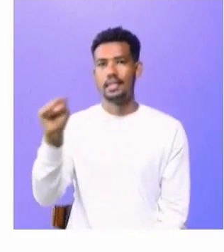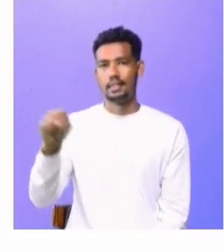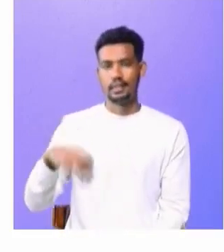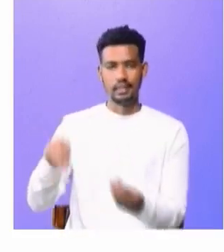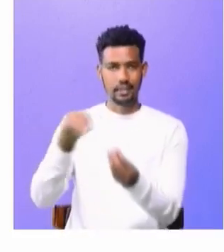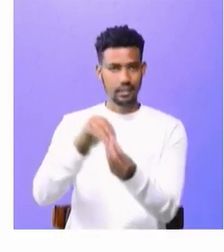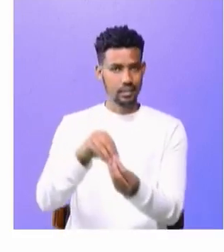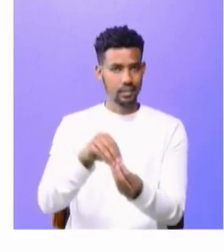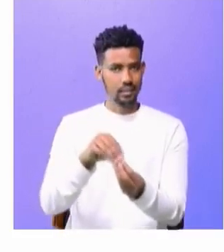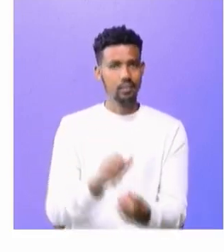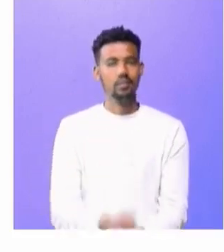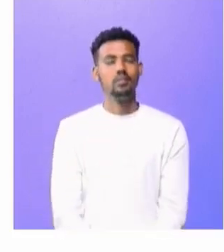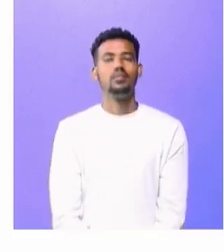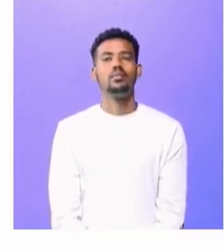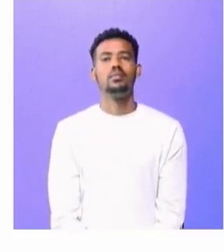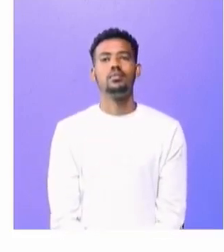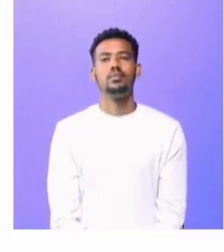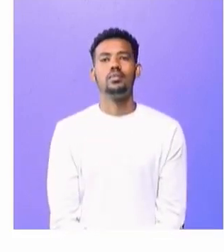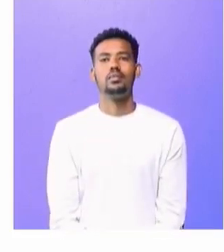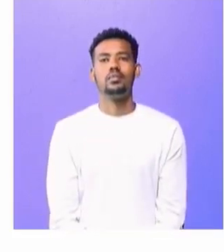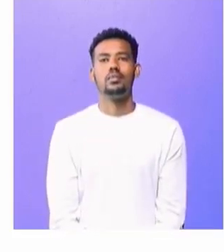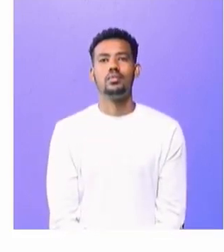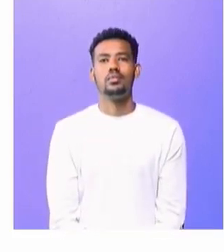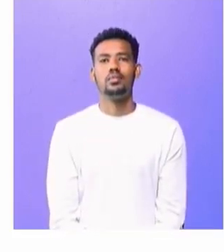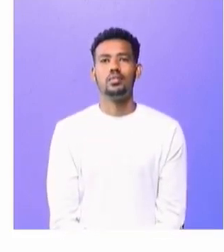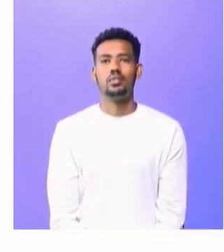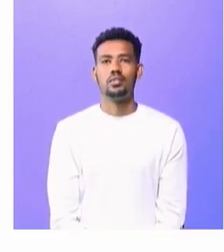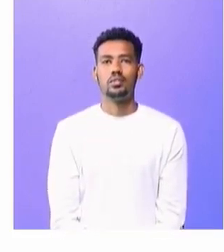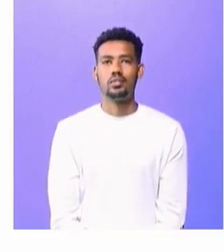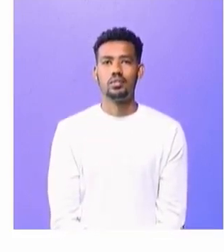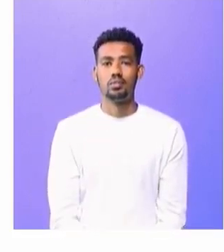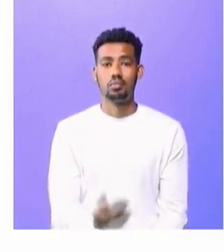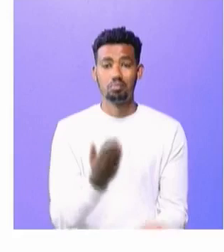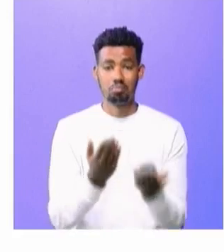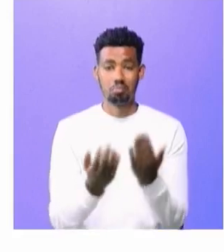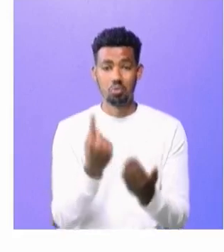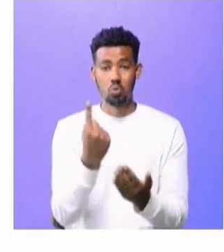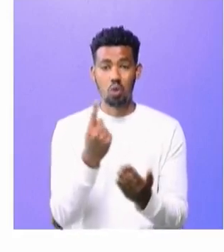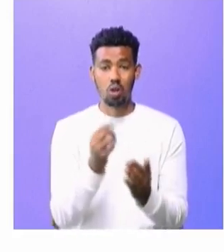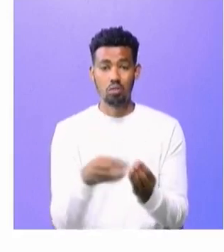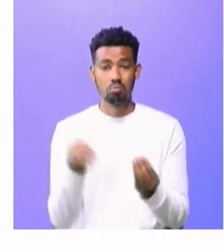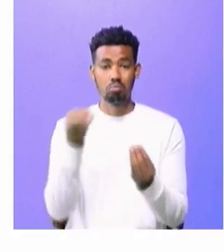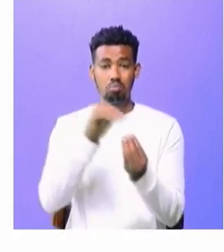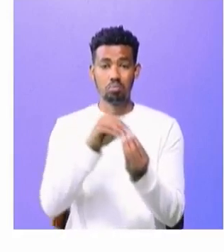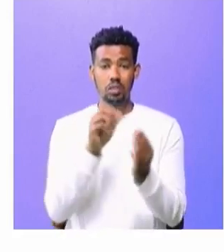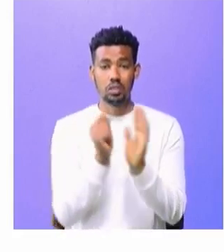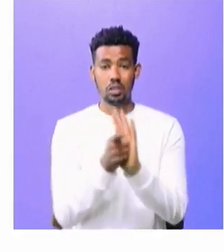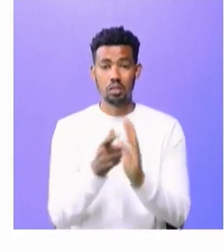Lady, ladies. Let me mention one more example.